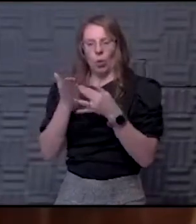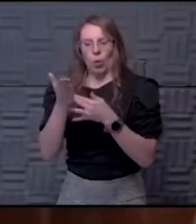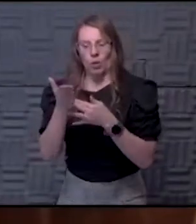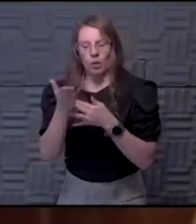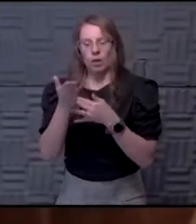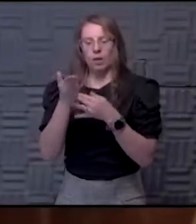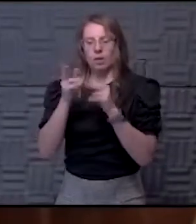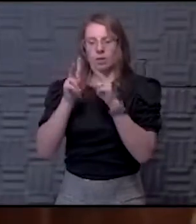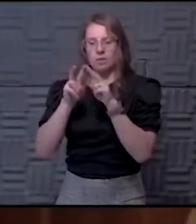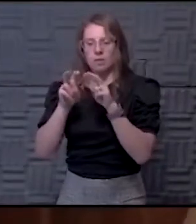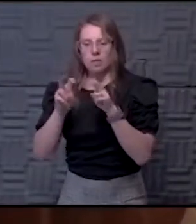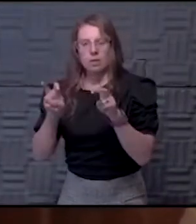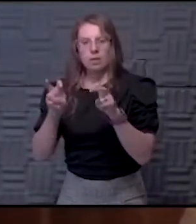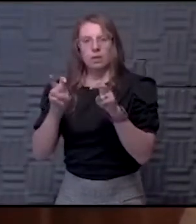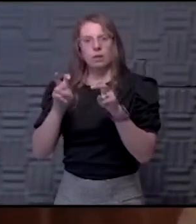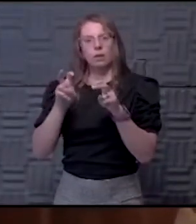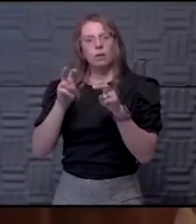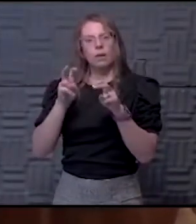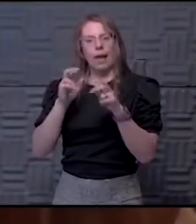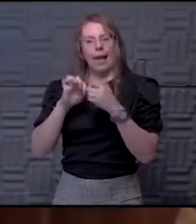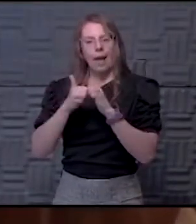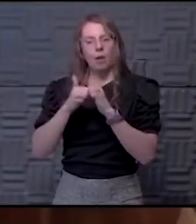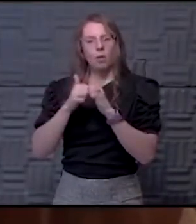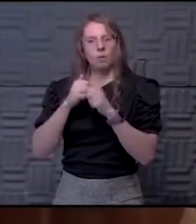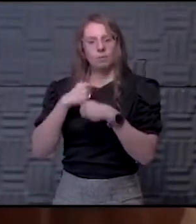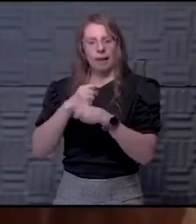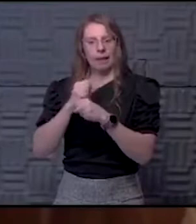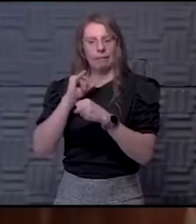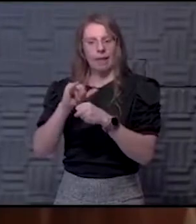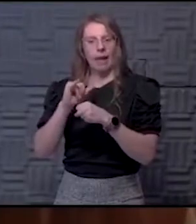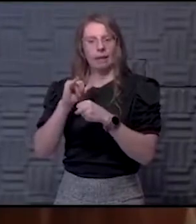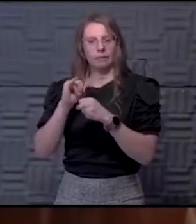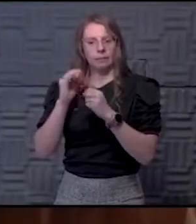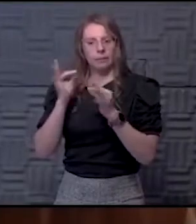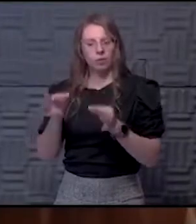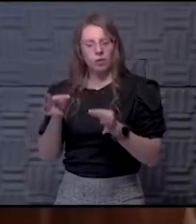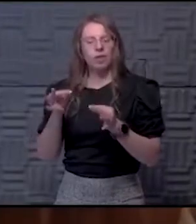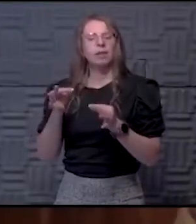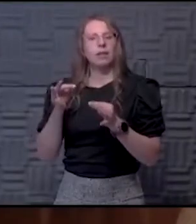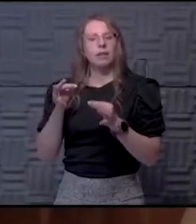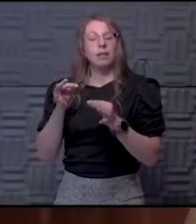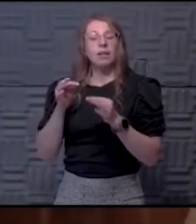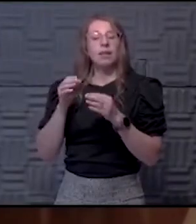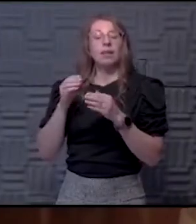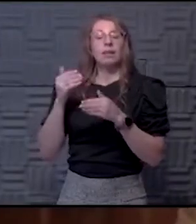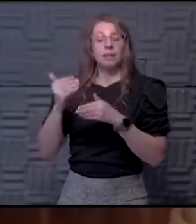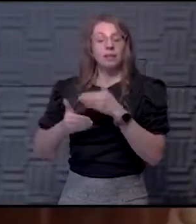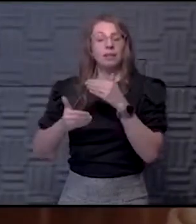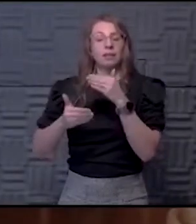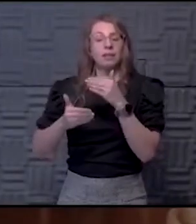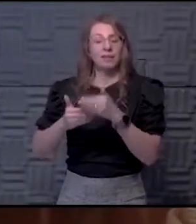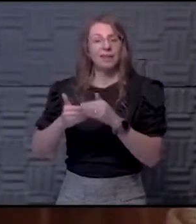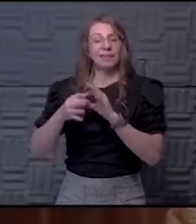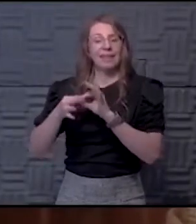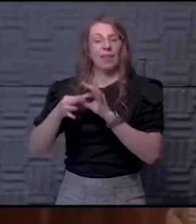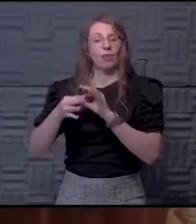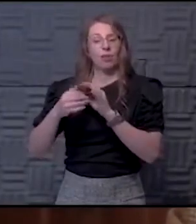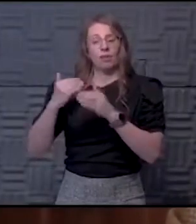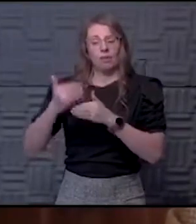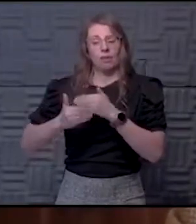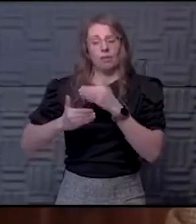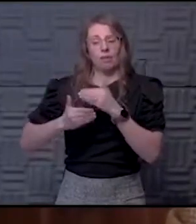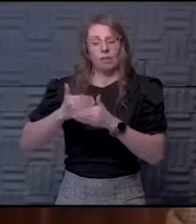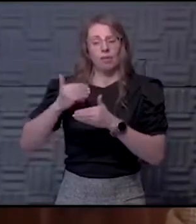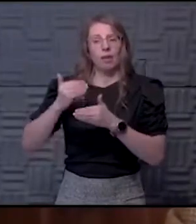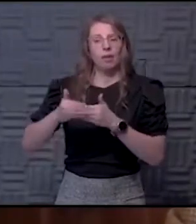and carefully, step by step, taking them through that thinking process is often all it takes to get